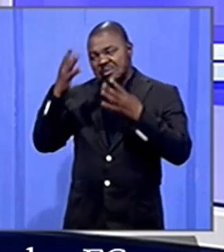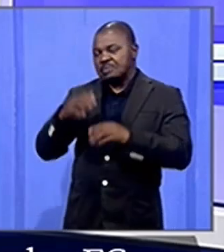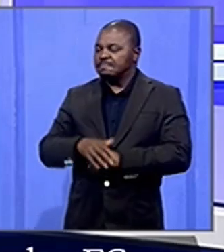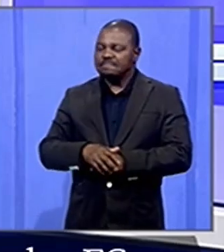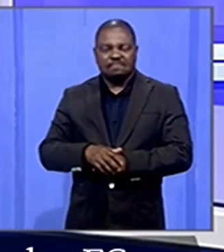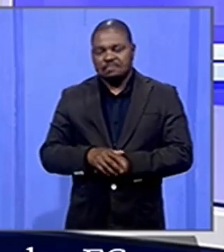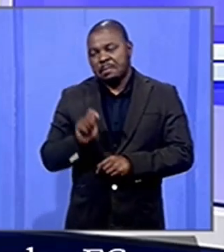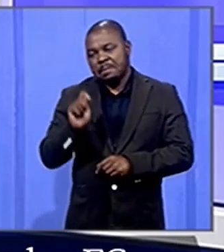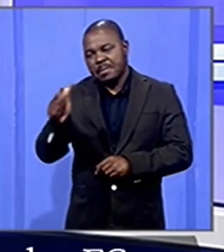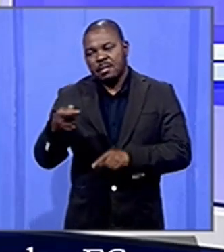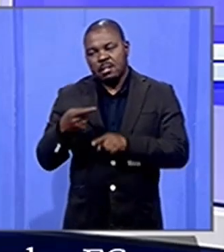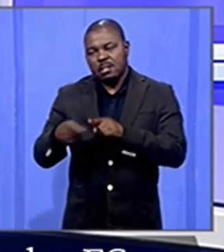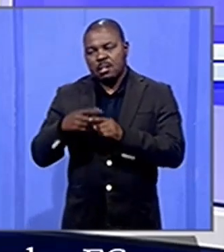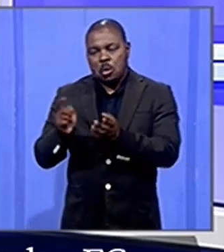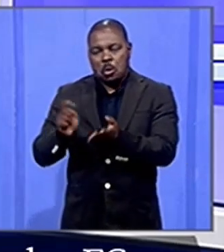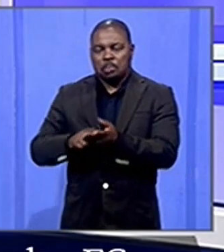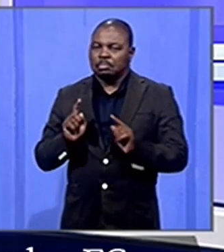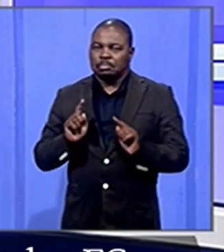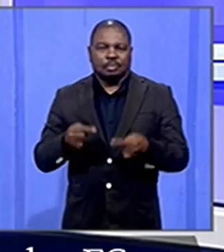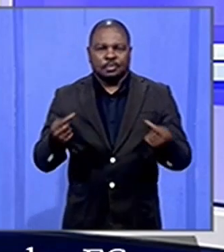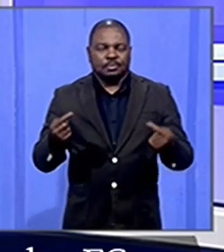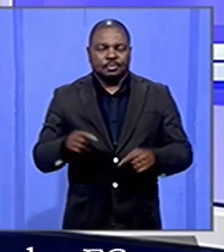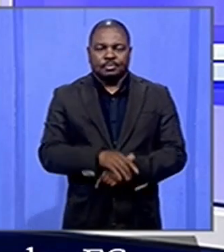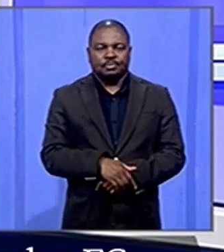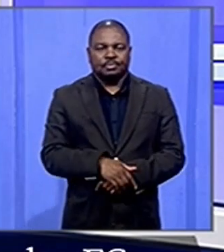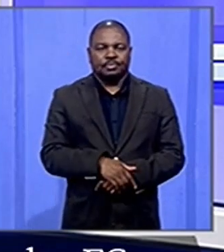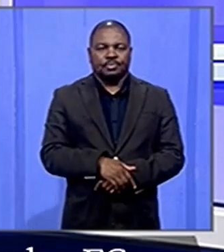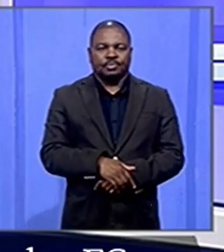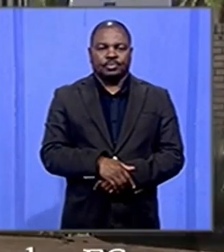e ka se kgone go lefa dikoloto tša kgale.